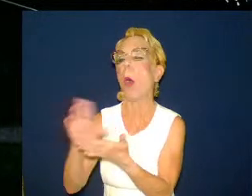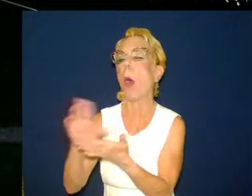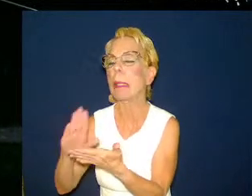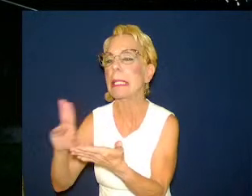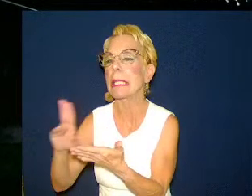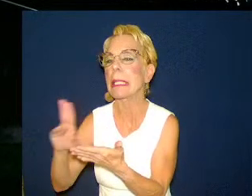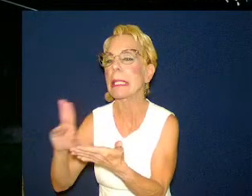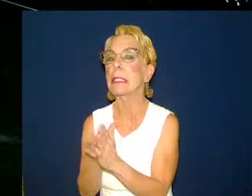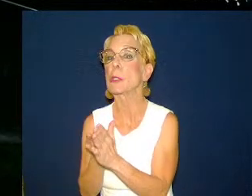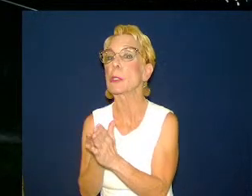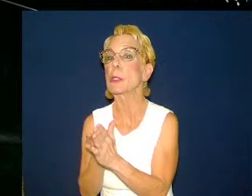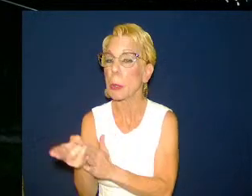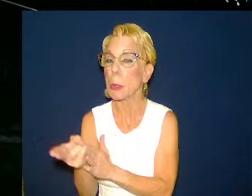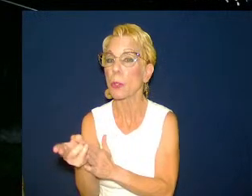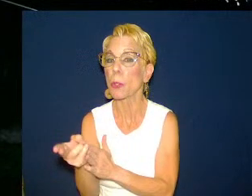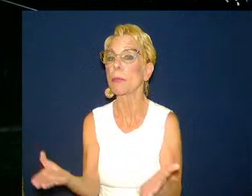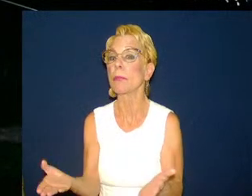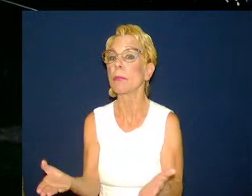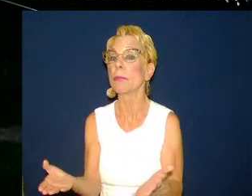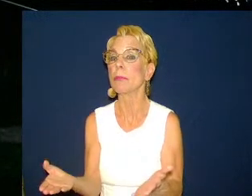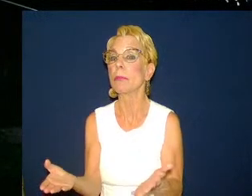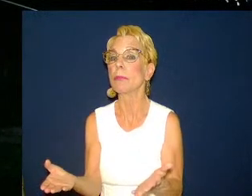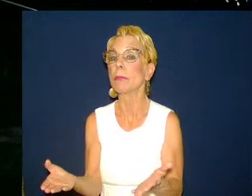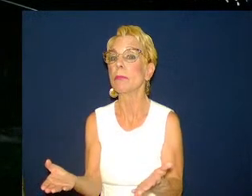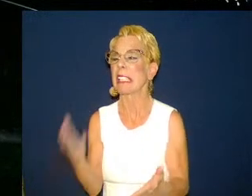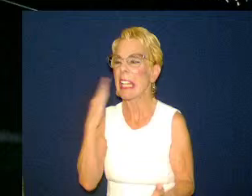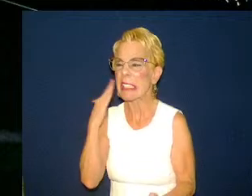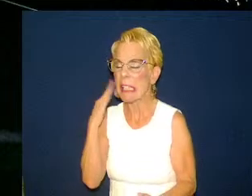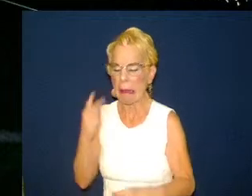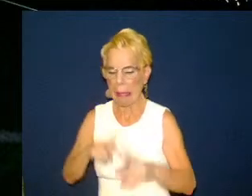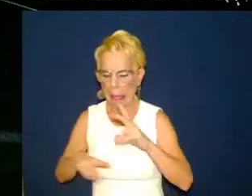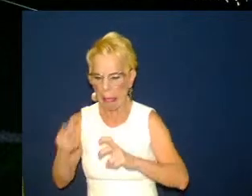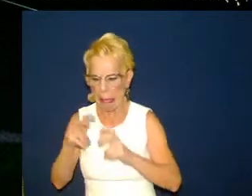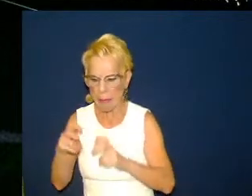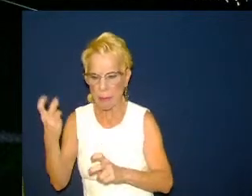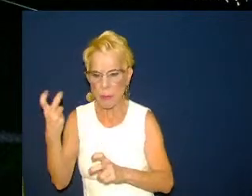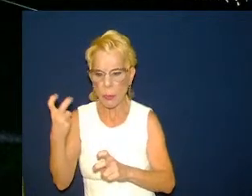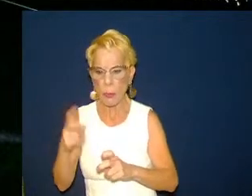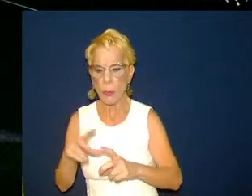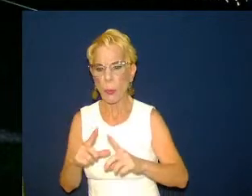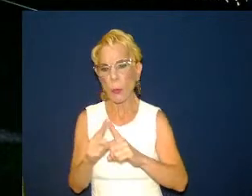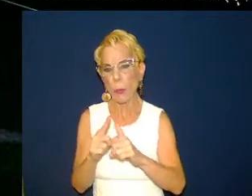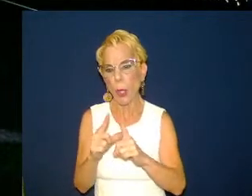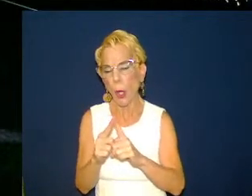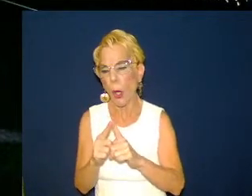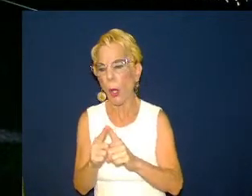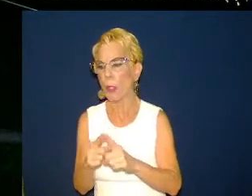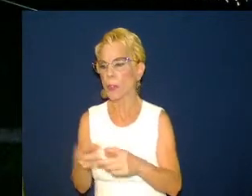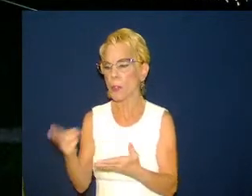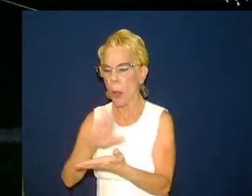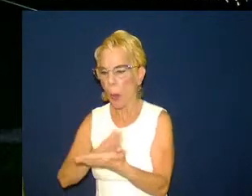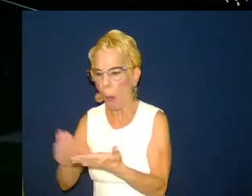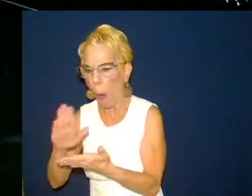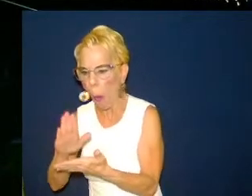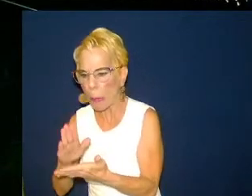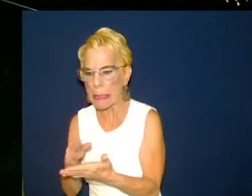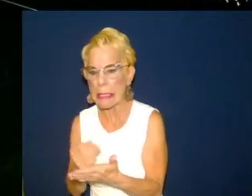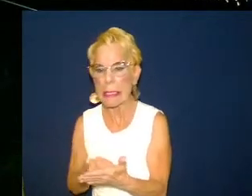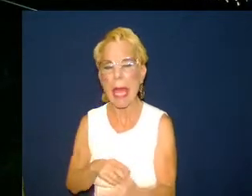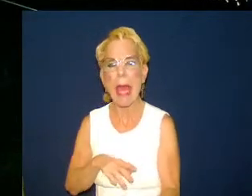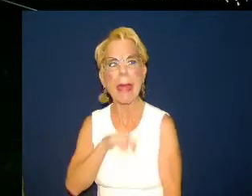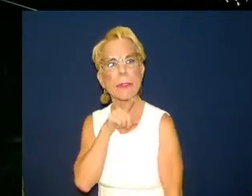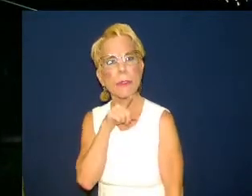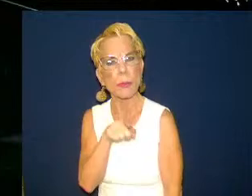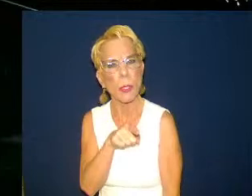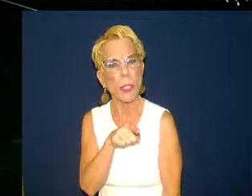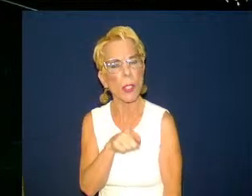I started looking into this holy and true business. This is the one that's holy and true. Three descriptions of the authority